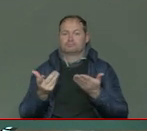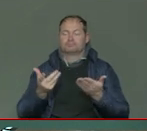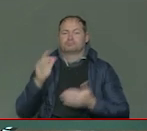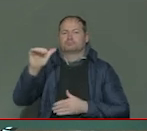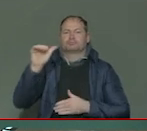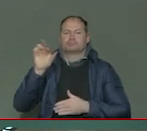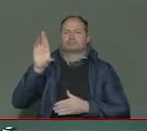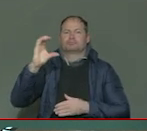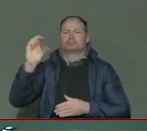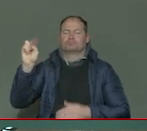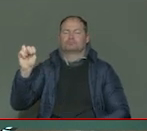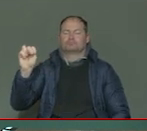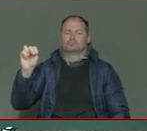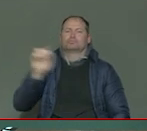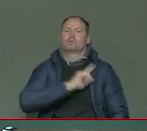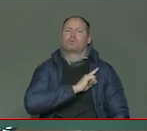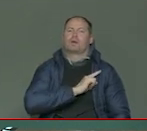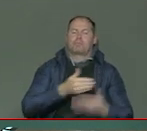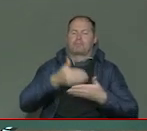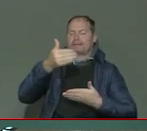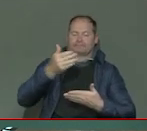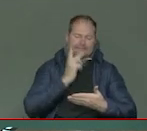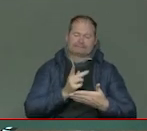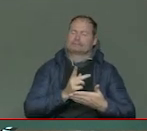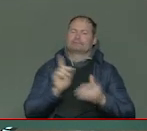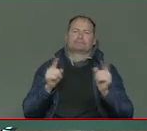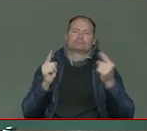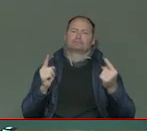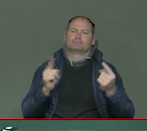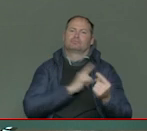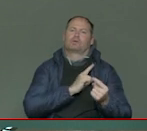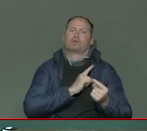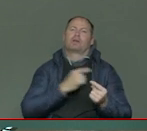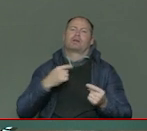reconciliation. All right? Because it will not appear on your bank statement because we